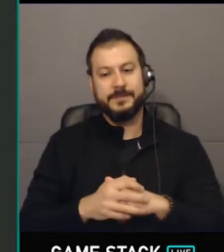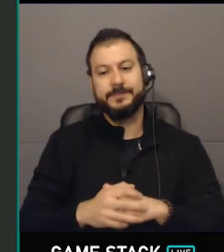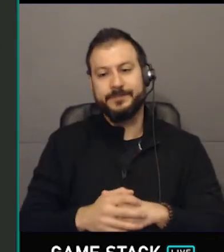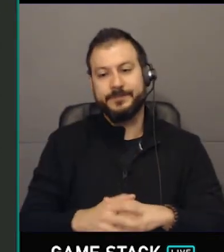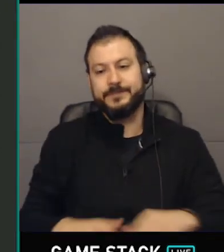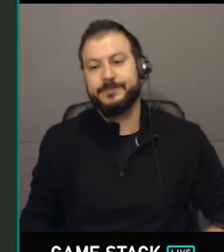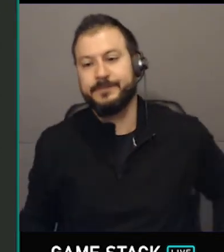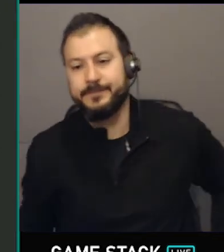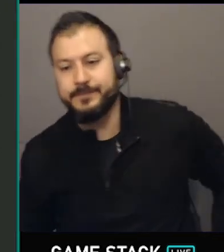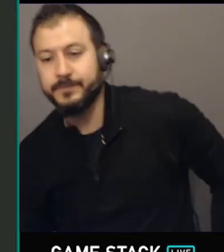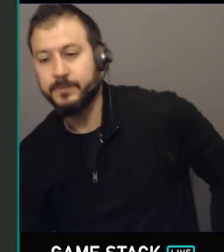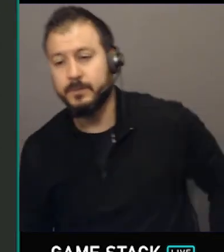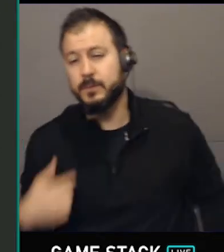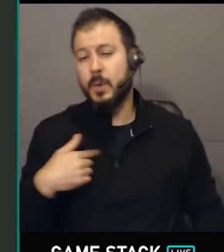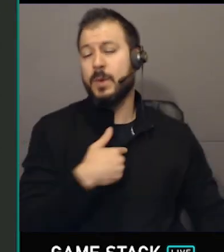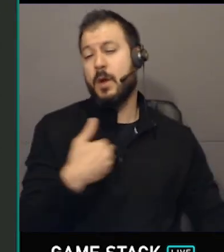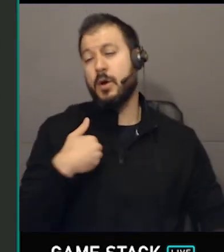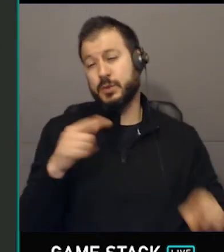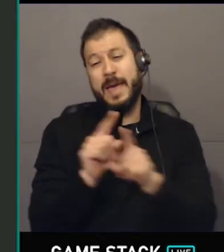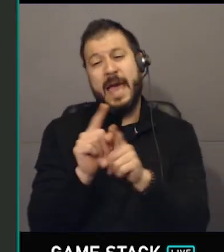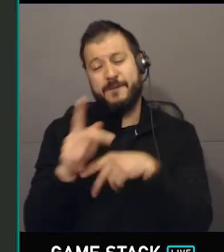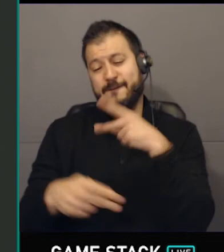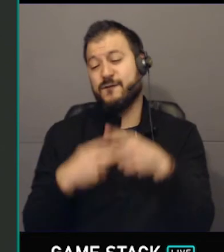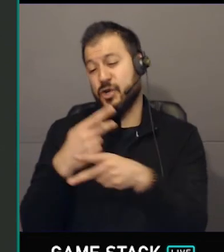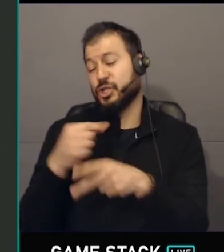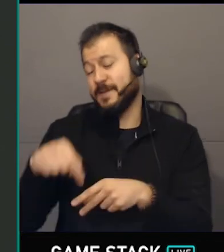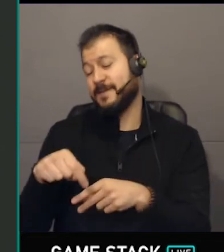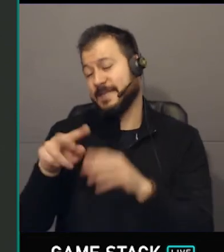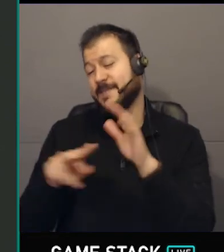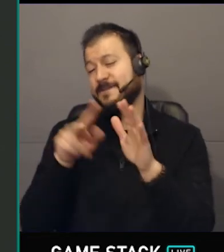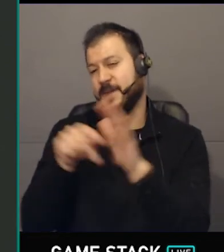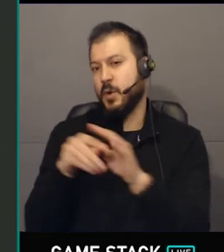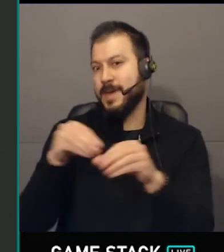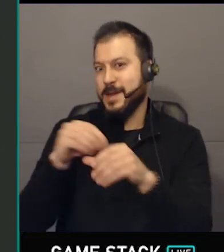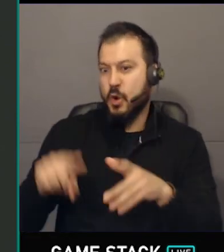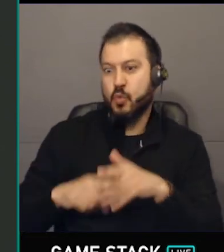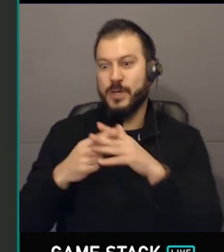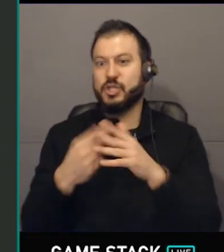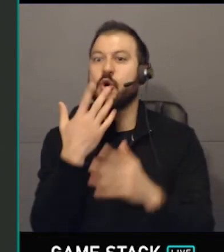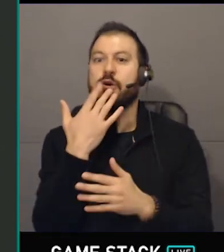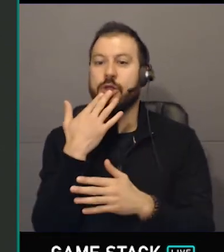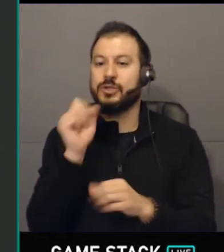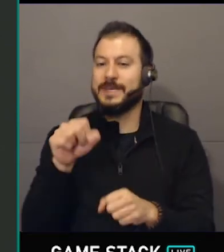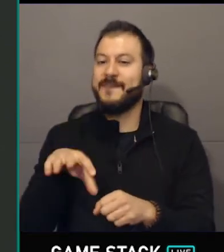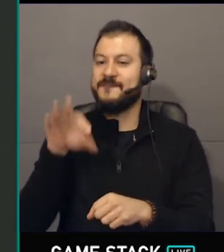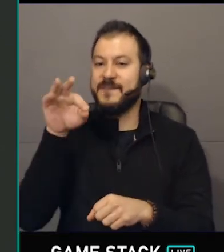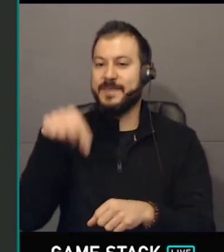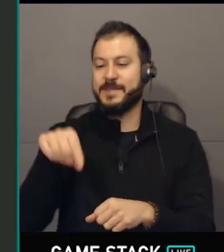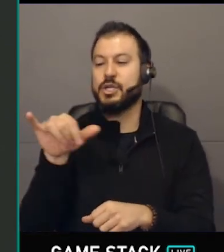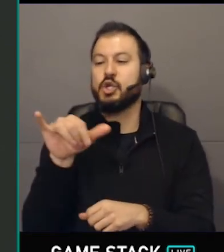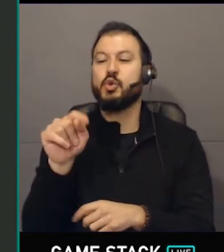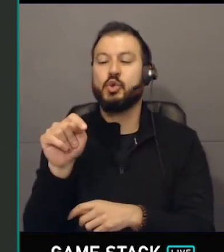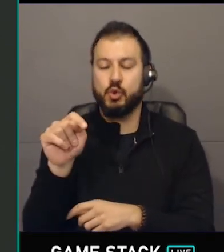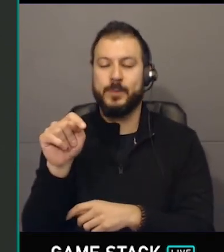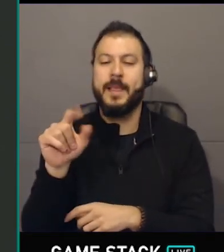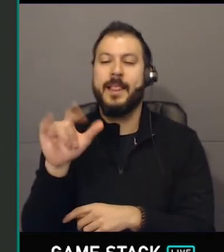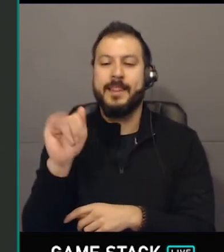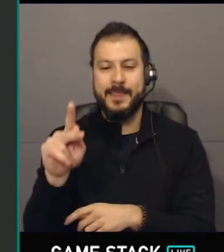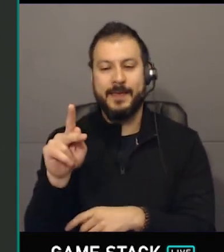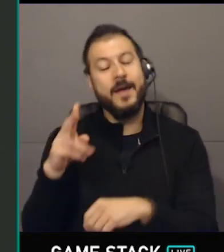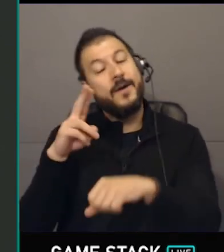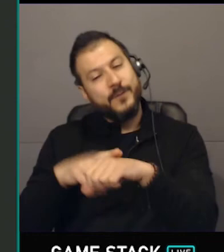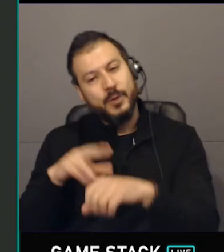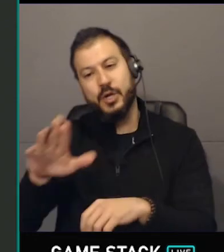We also have a version of this video that shows Auto HDR in its original colors. You can find it at this YouTube link. Of course, your device